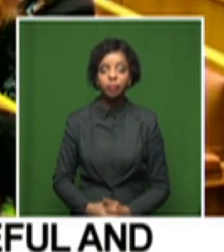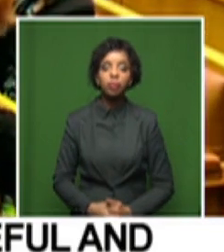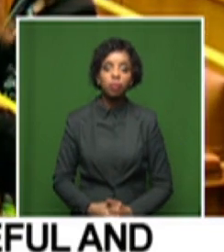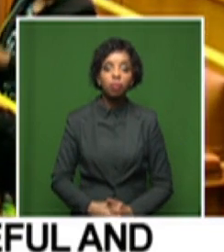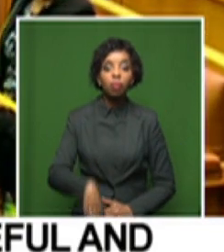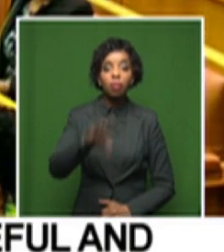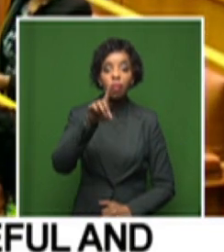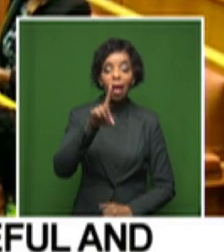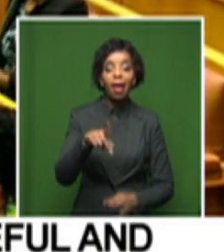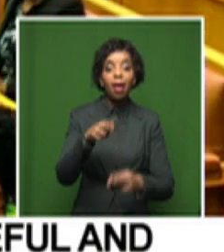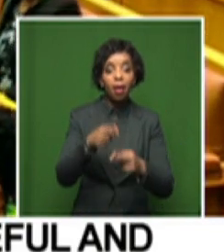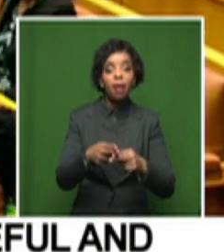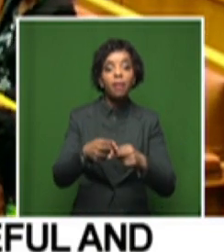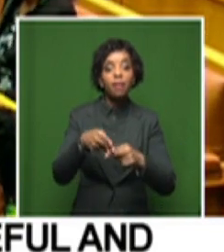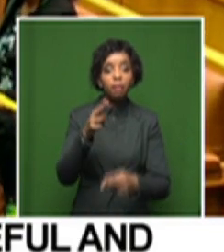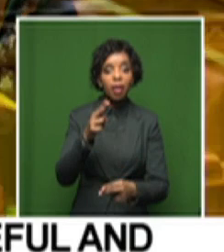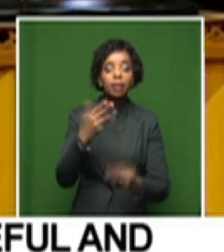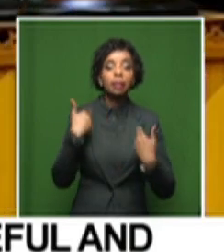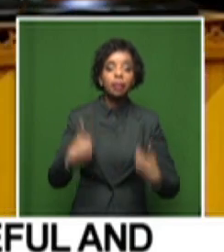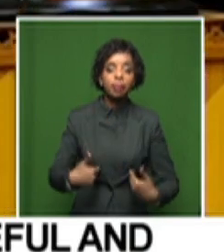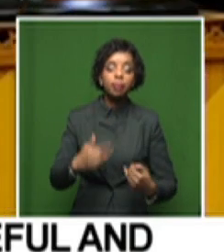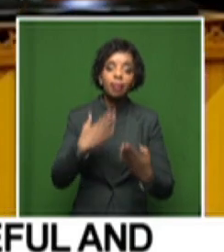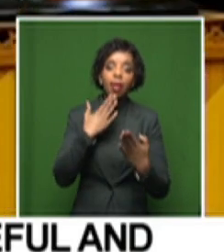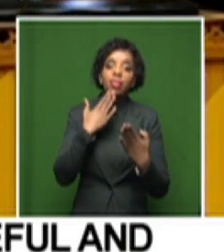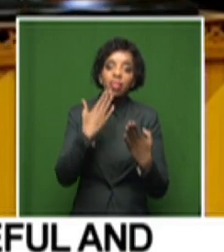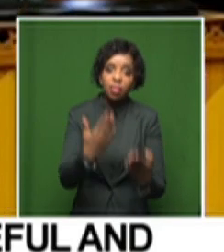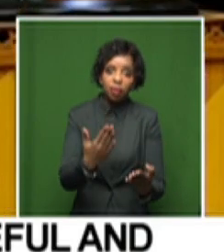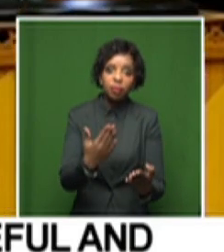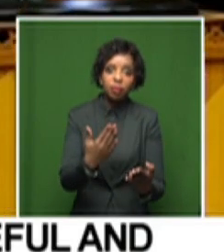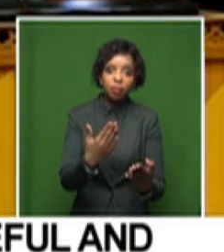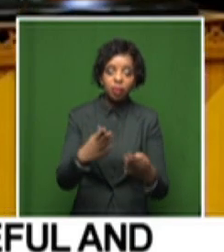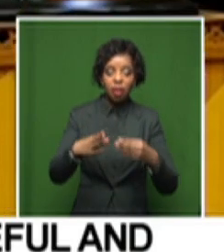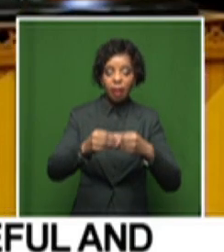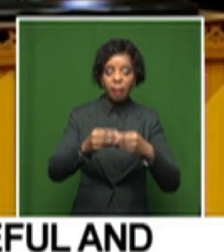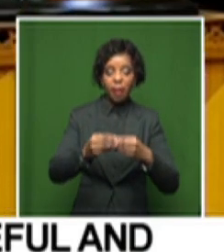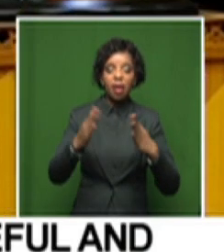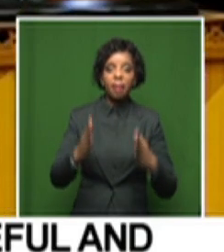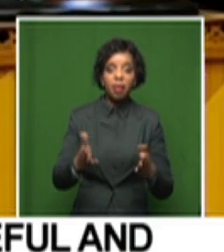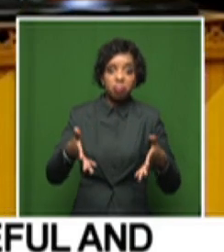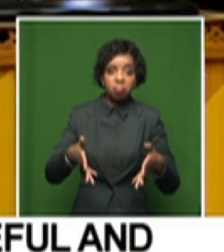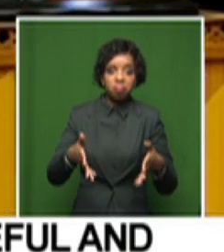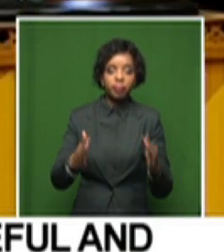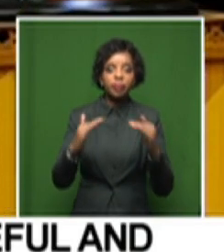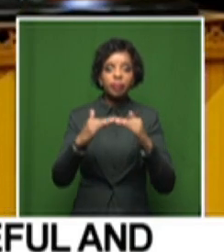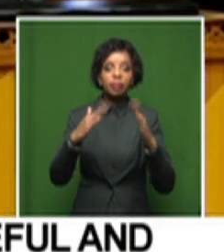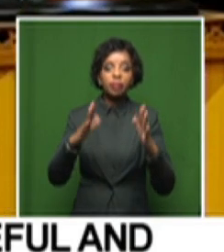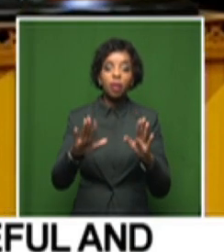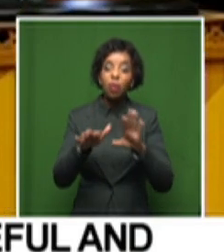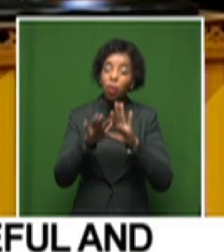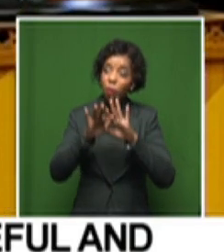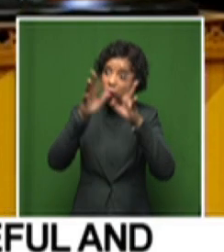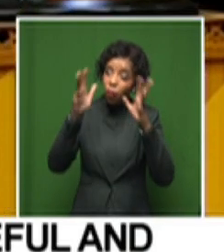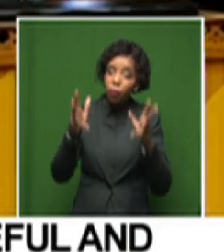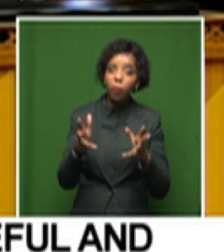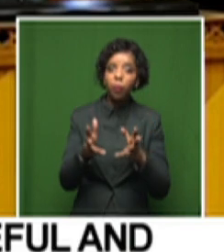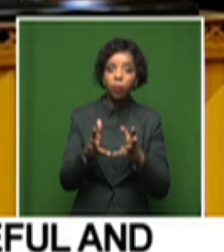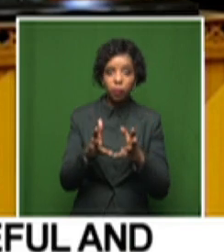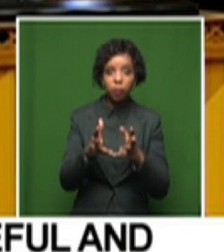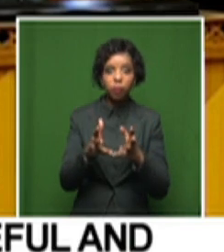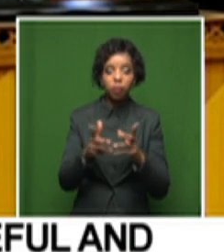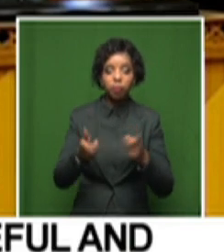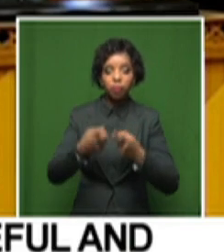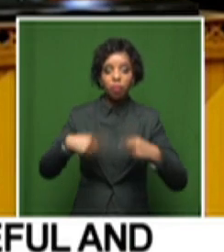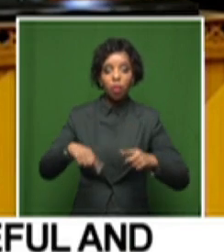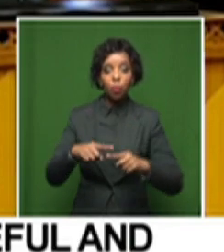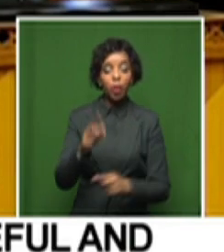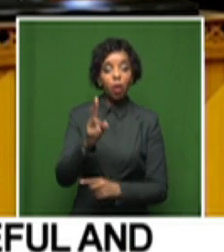Finally, we express our thanks to members of this House as a whole. We express